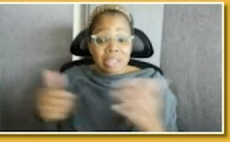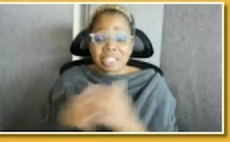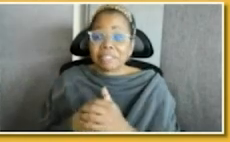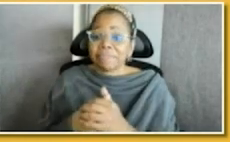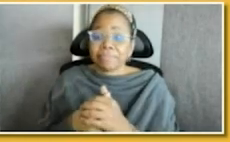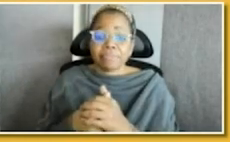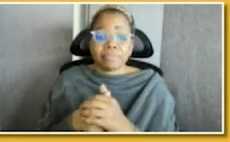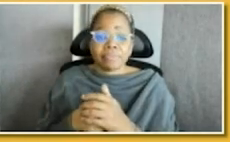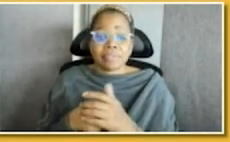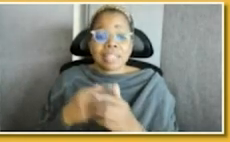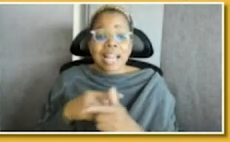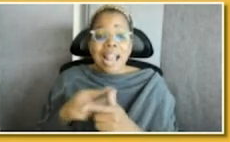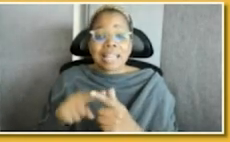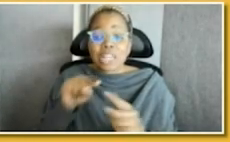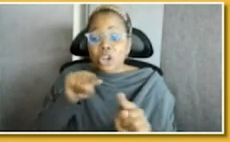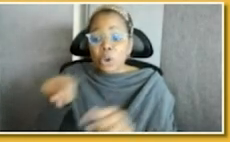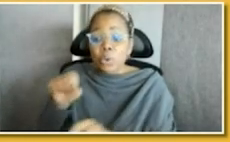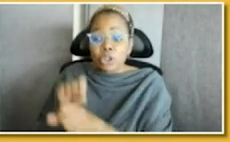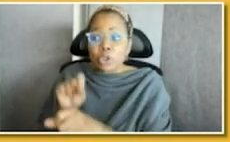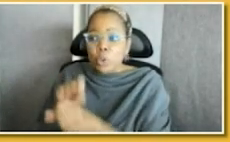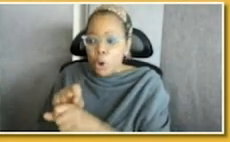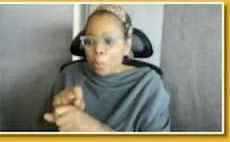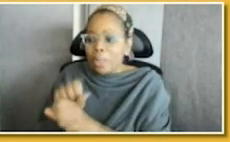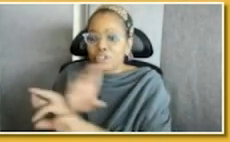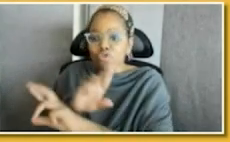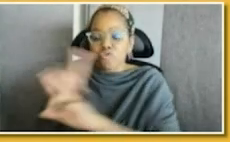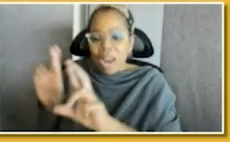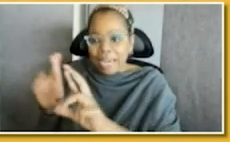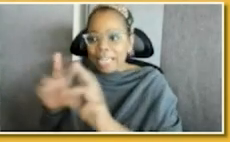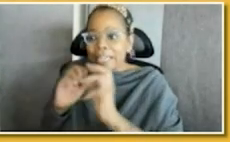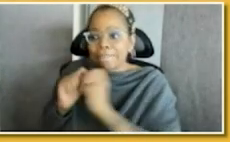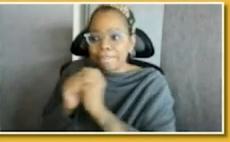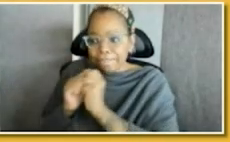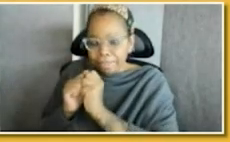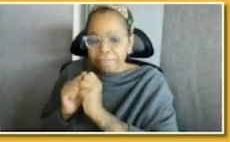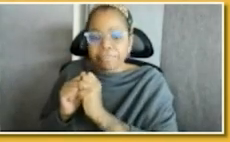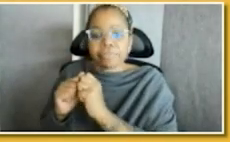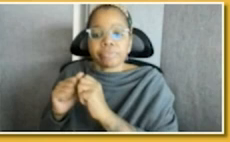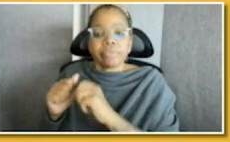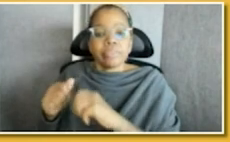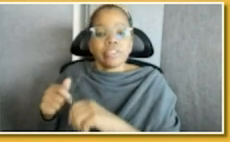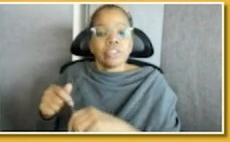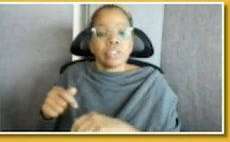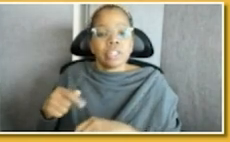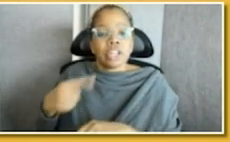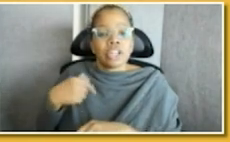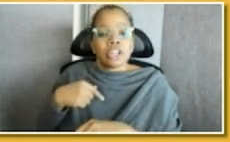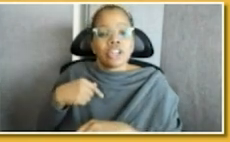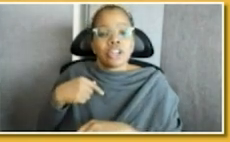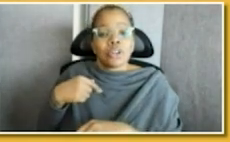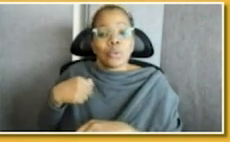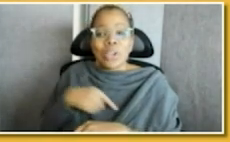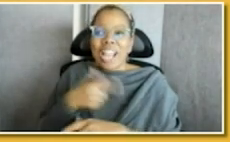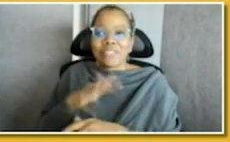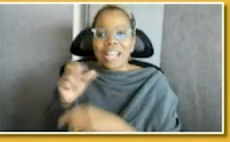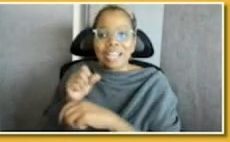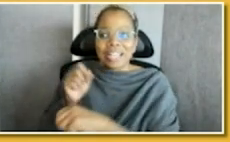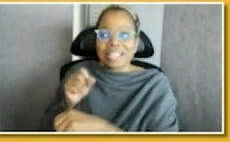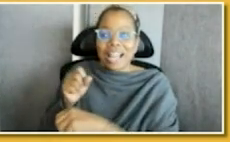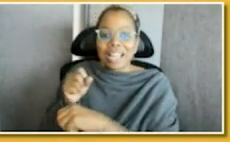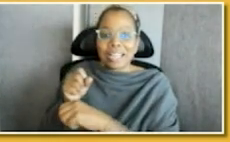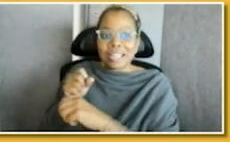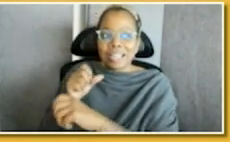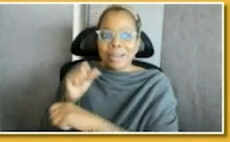workplace organized. You know, you have to almost beat the management to the punch, you know. But the fear